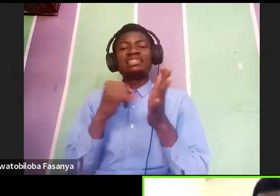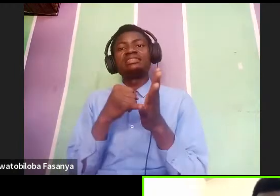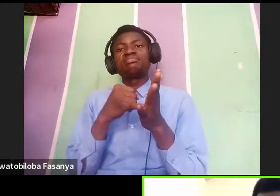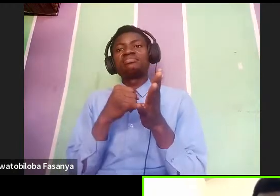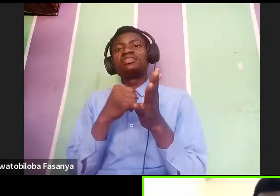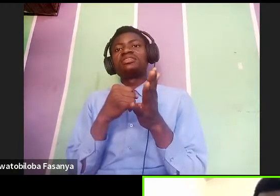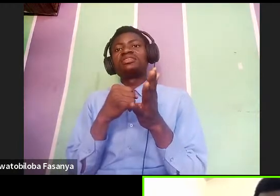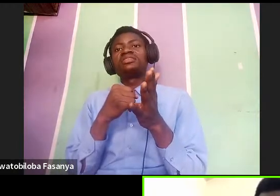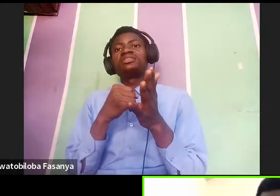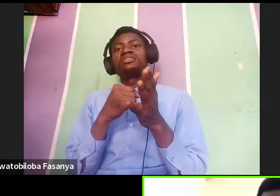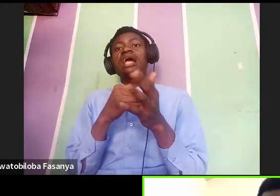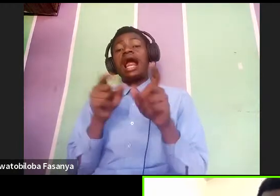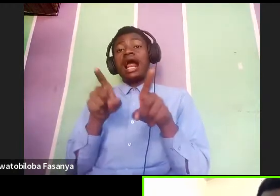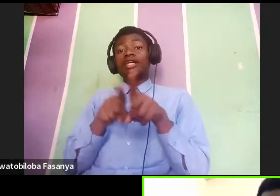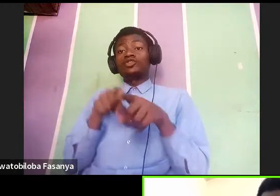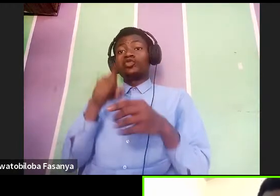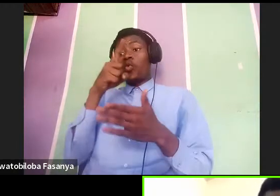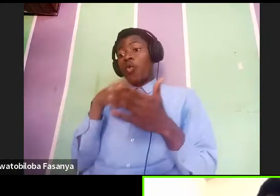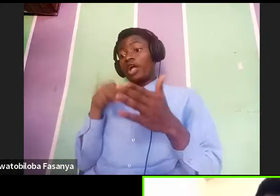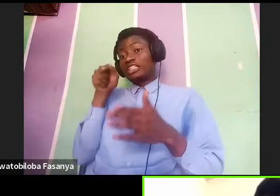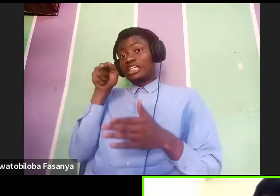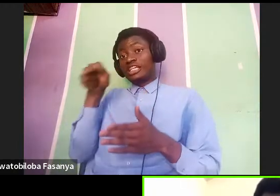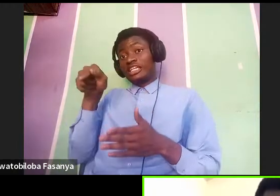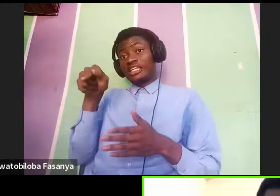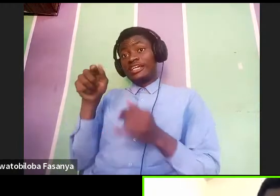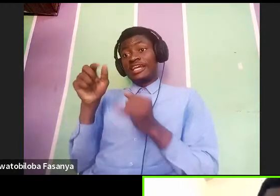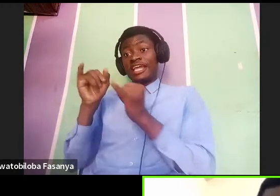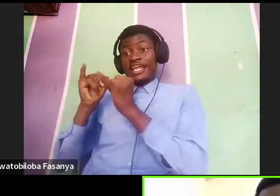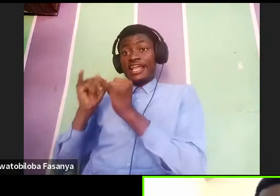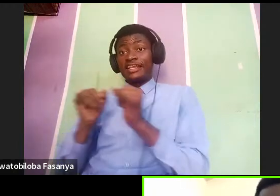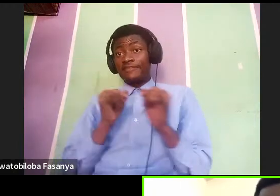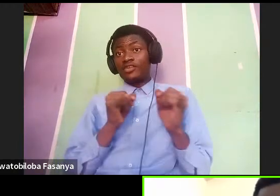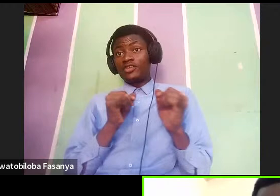what the individual considers to be an emergency.